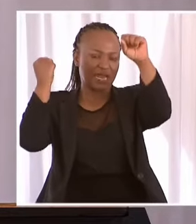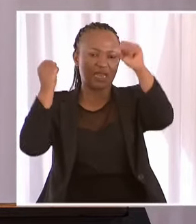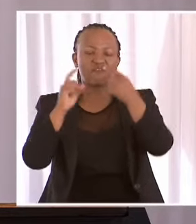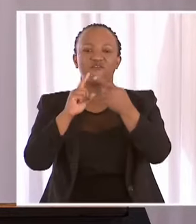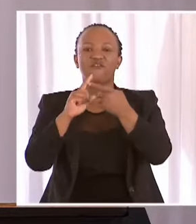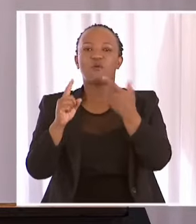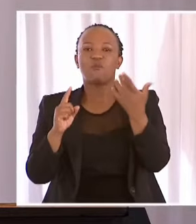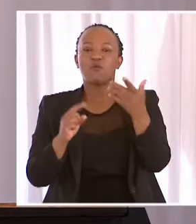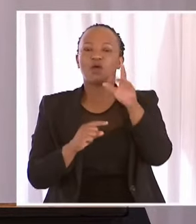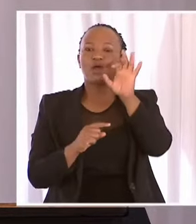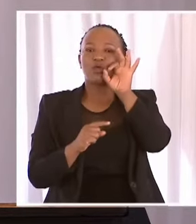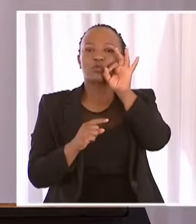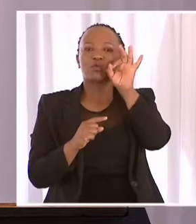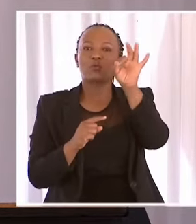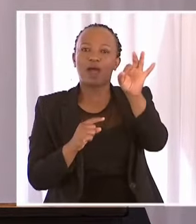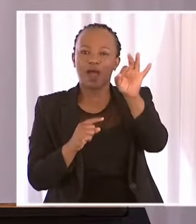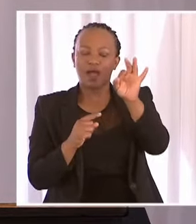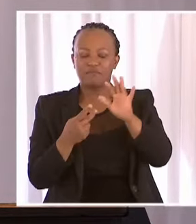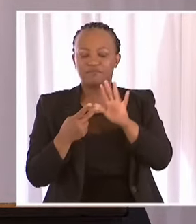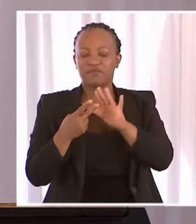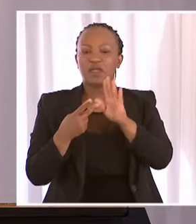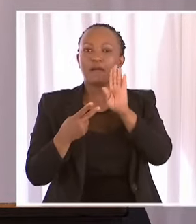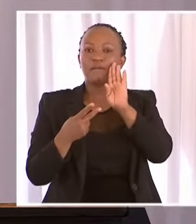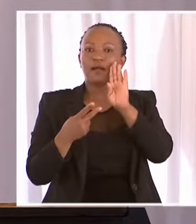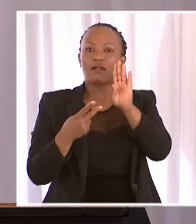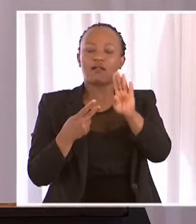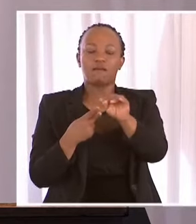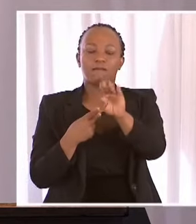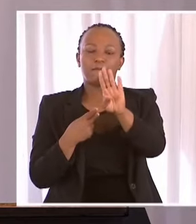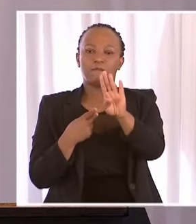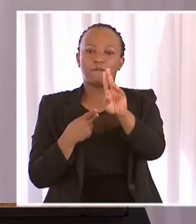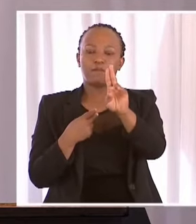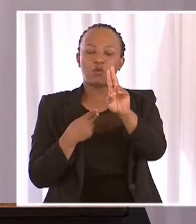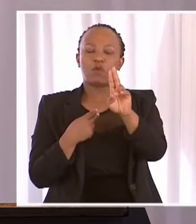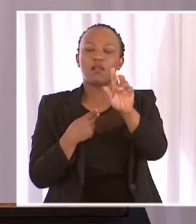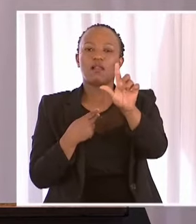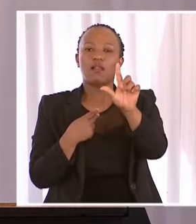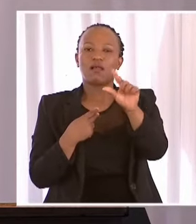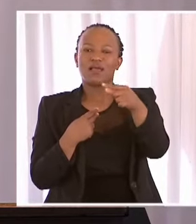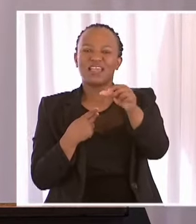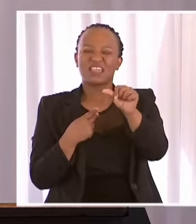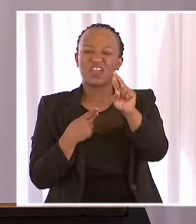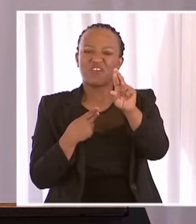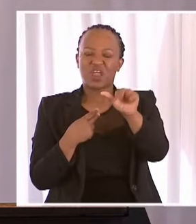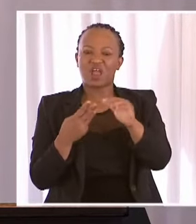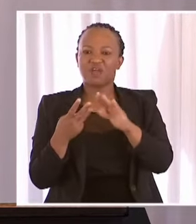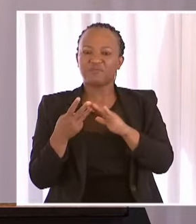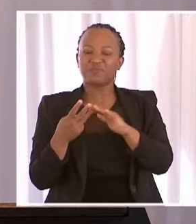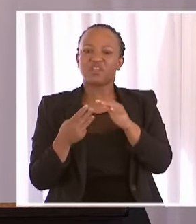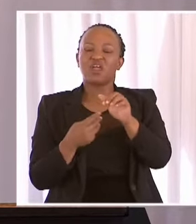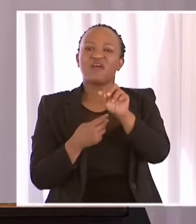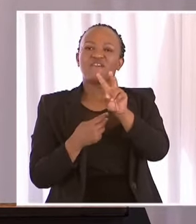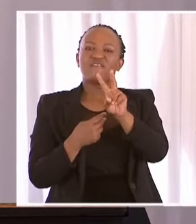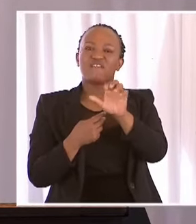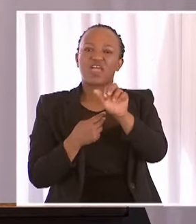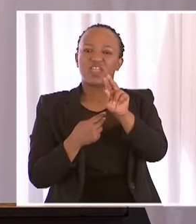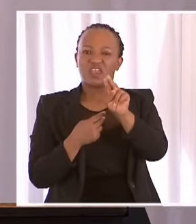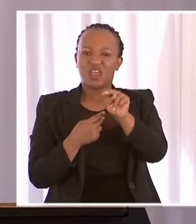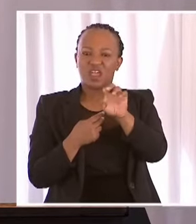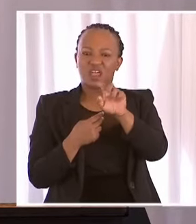Cuba and the Bolivarian Revolution of Venezuela and so many others around the world.